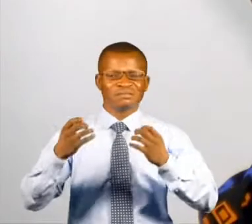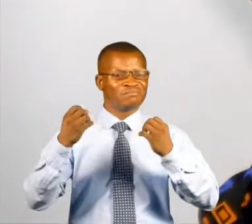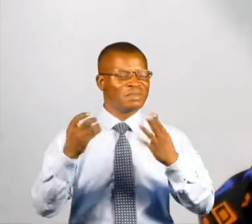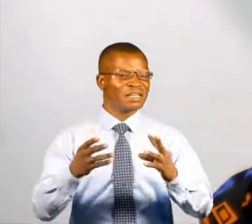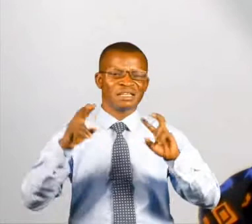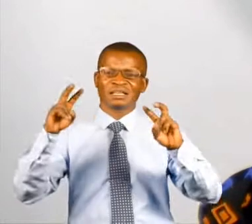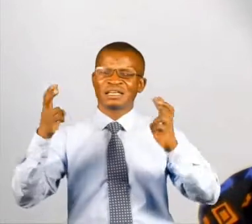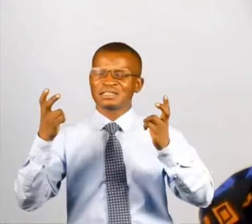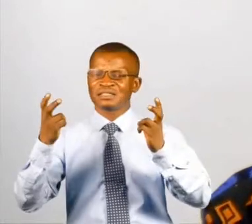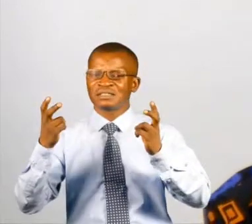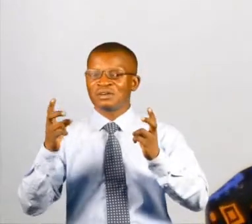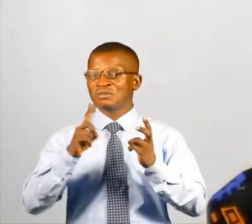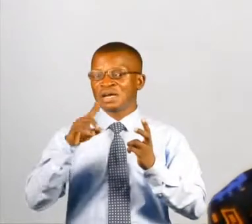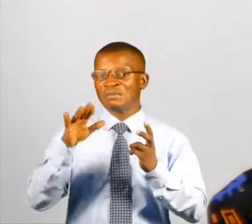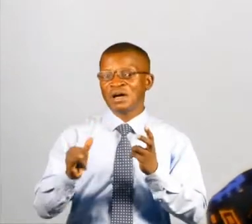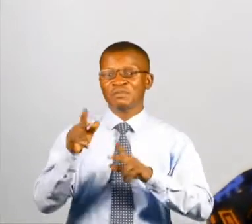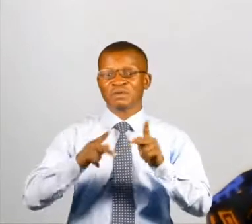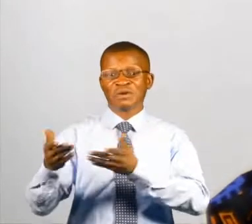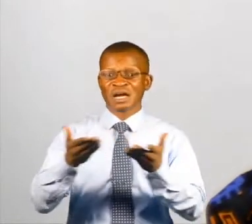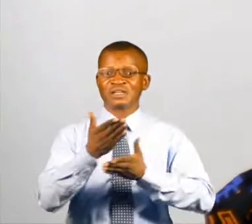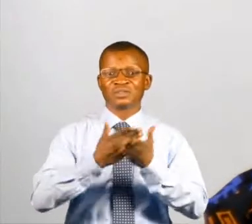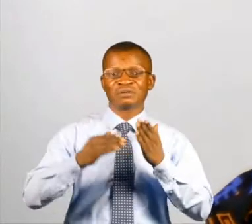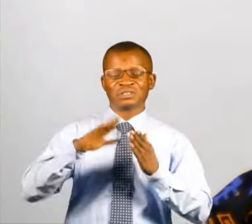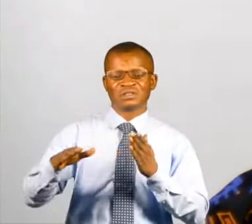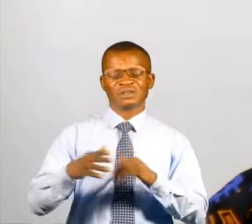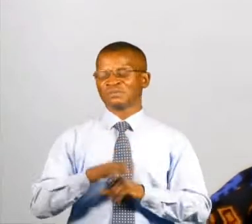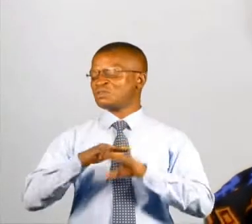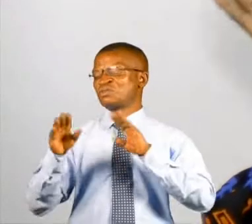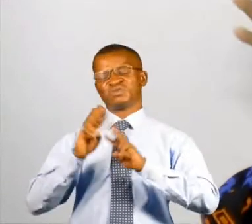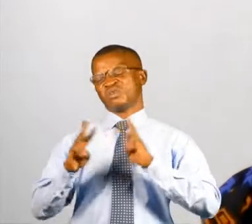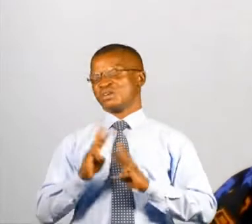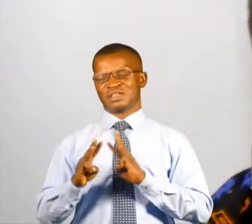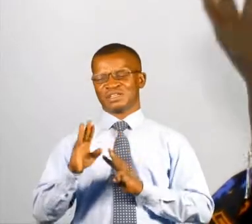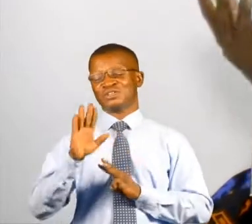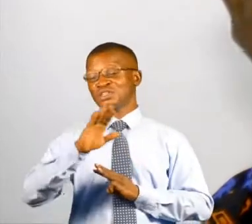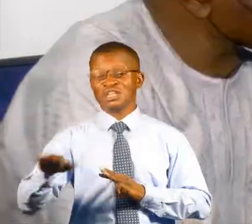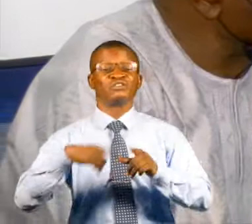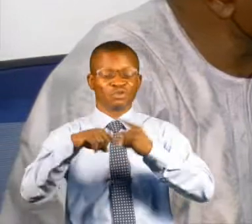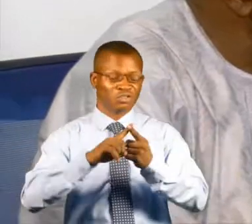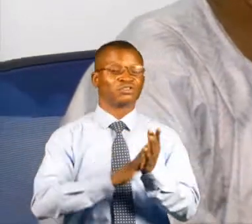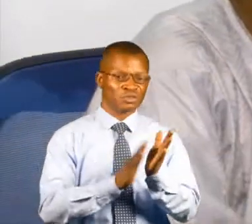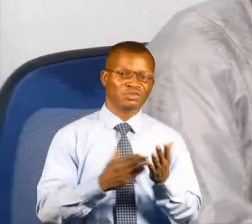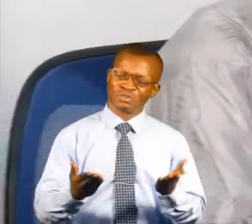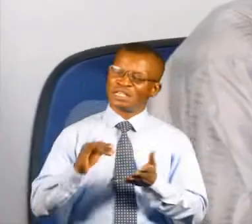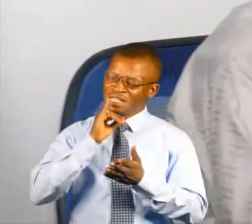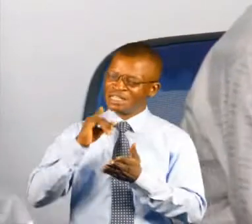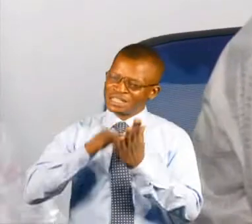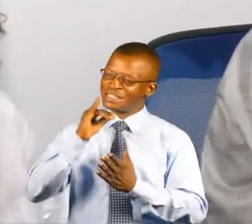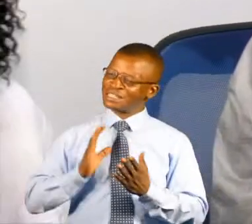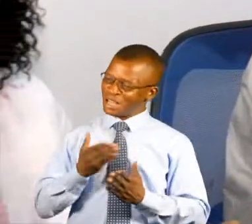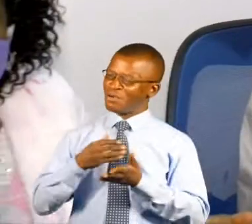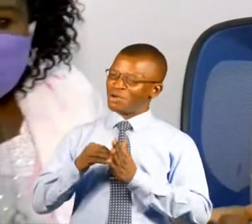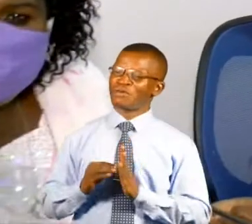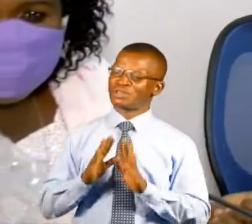of cases whereby people will go and carry people's children to say, oh, don't worry, we'll put them in school. It's also incumbent on us